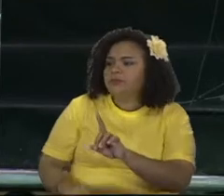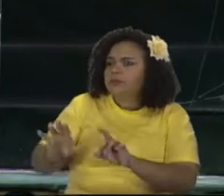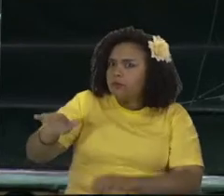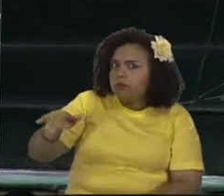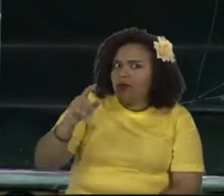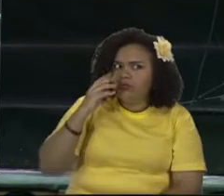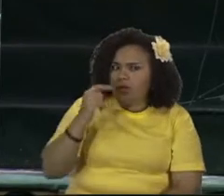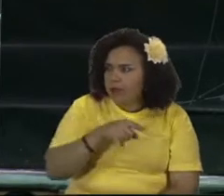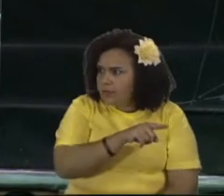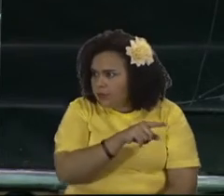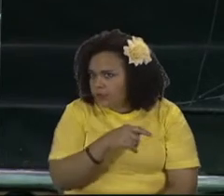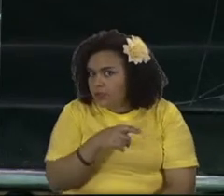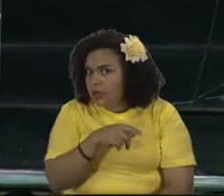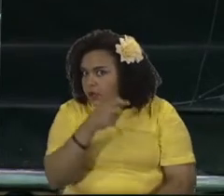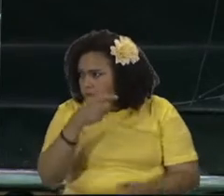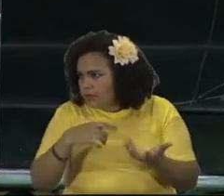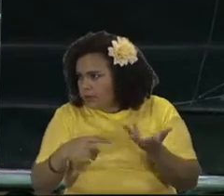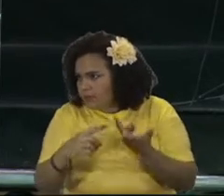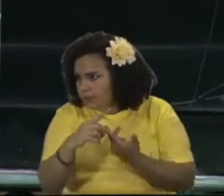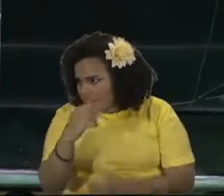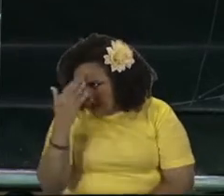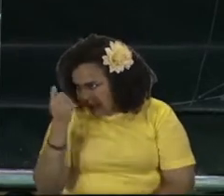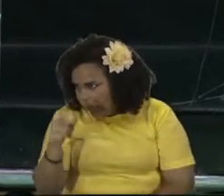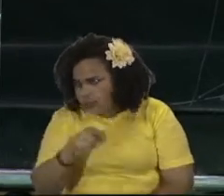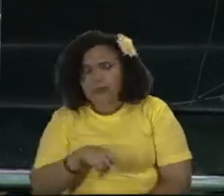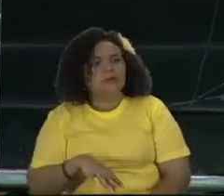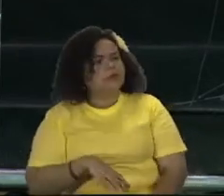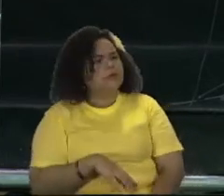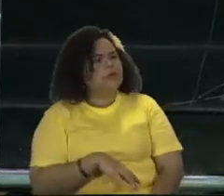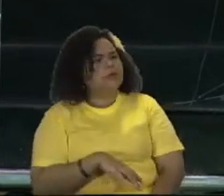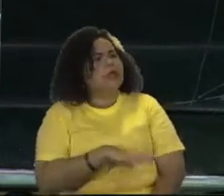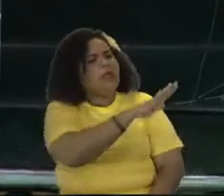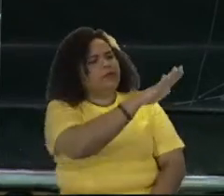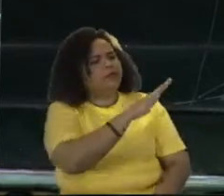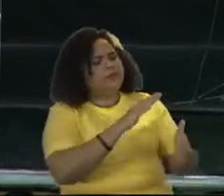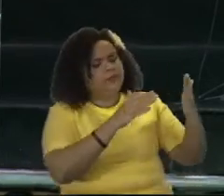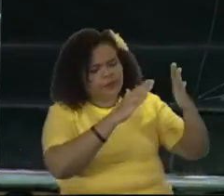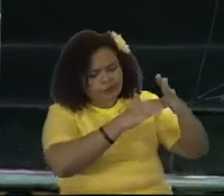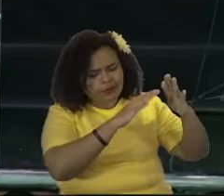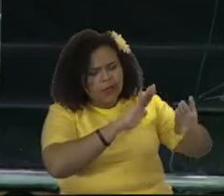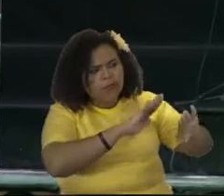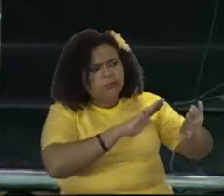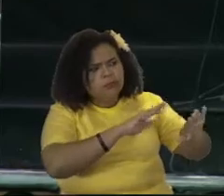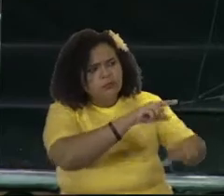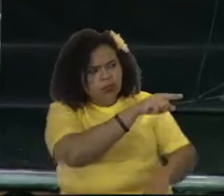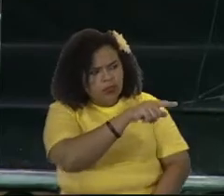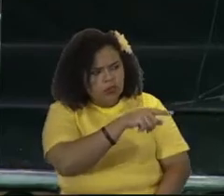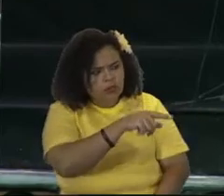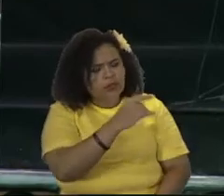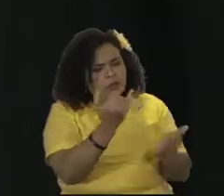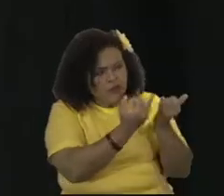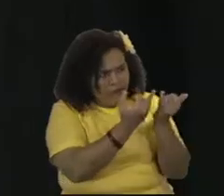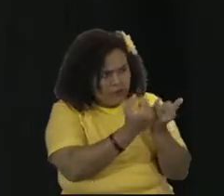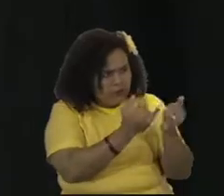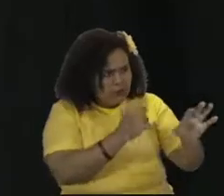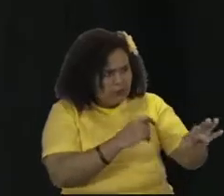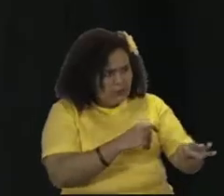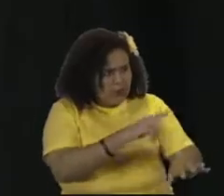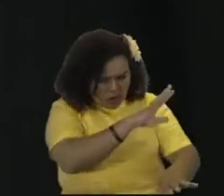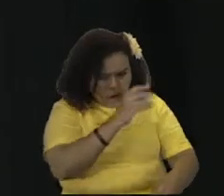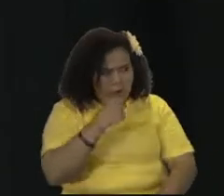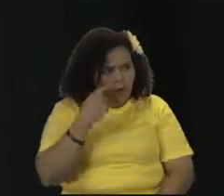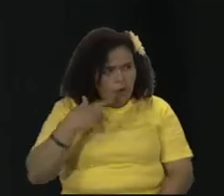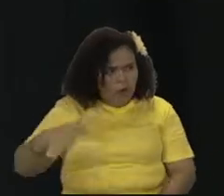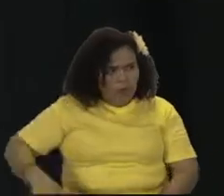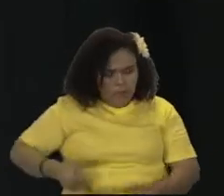talked about it to the person? So let me call him. Let me call him to tell. Then you can call me. And then